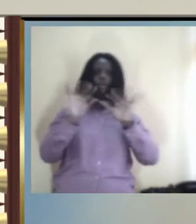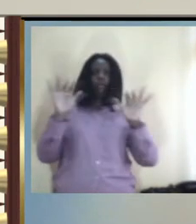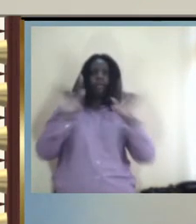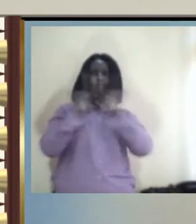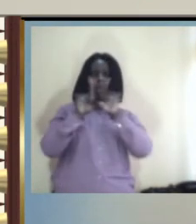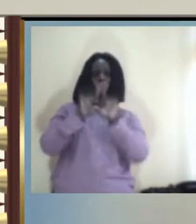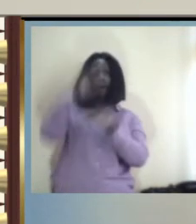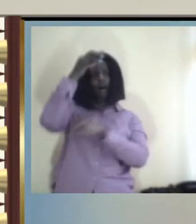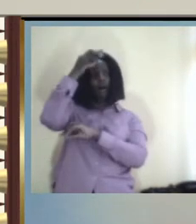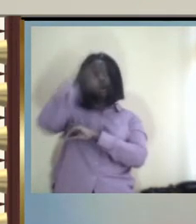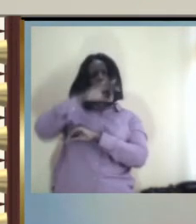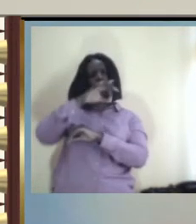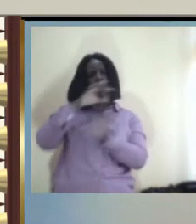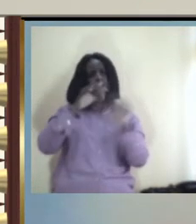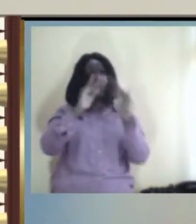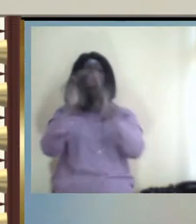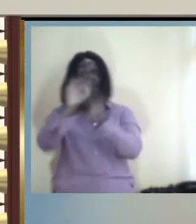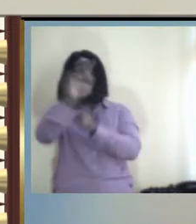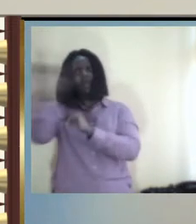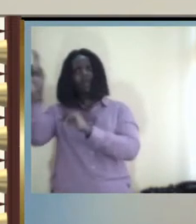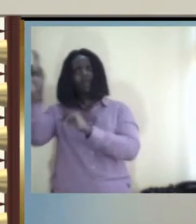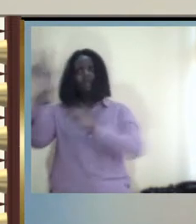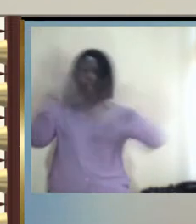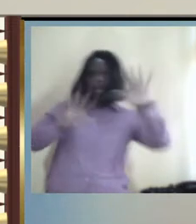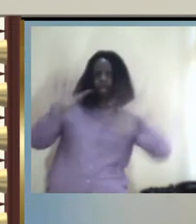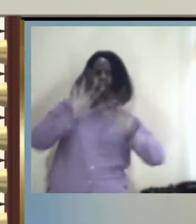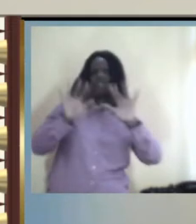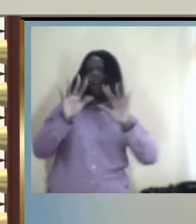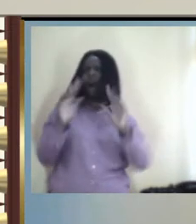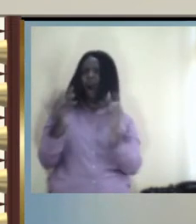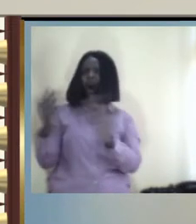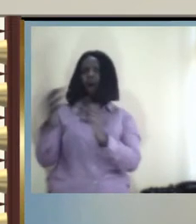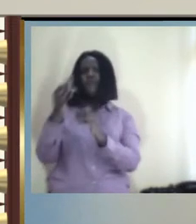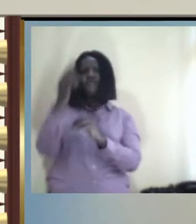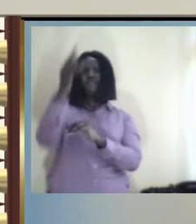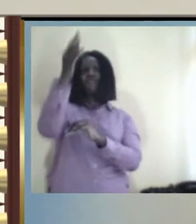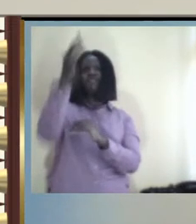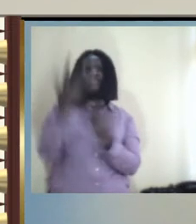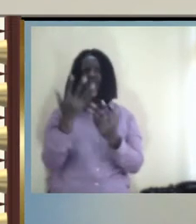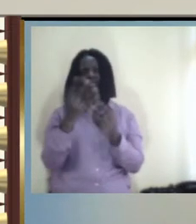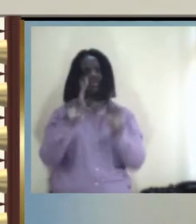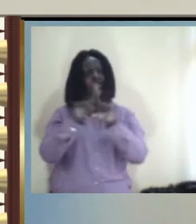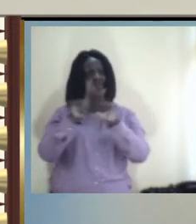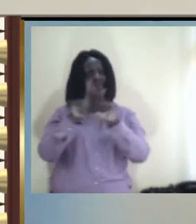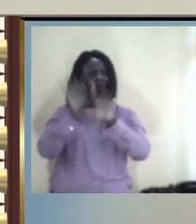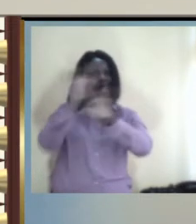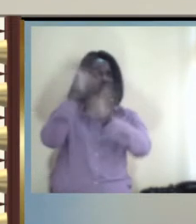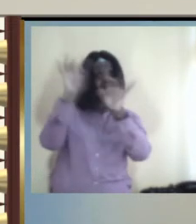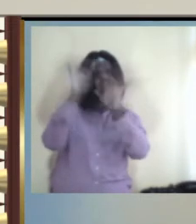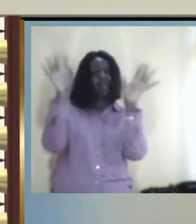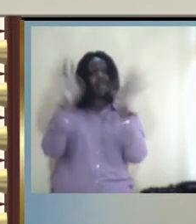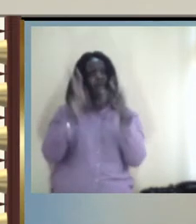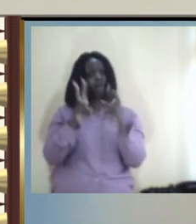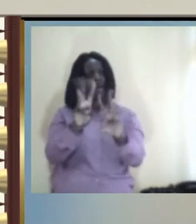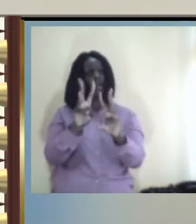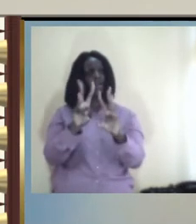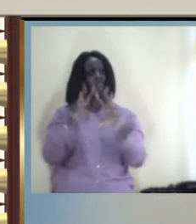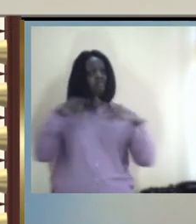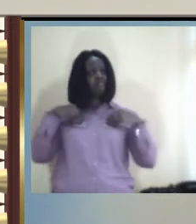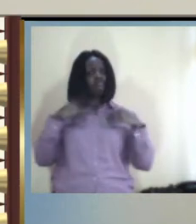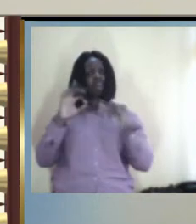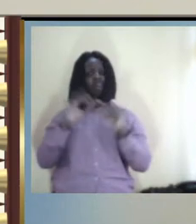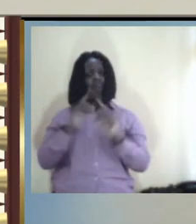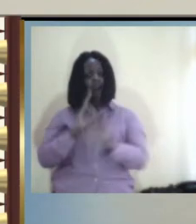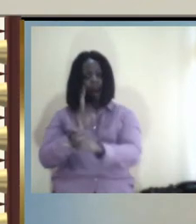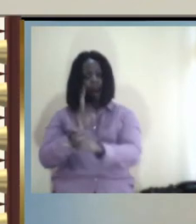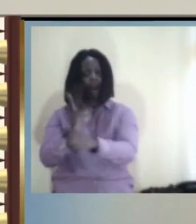governments and communities alike to make predictions and provide clear and easily acceptable responses